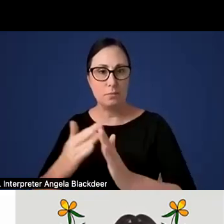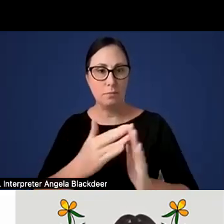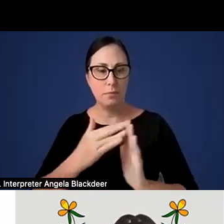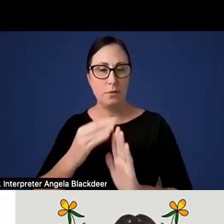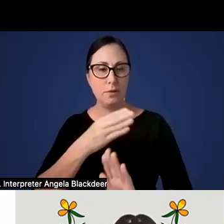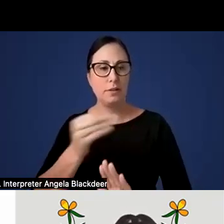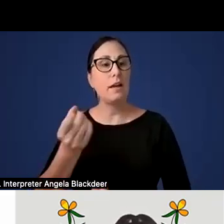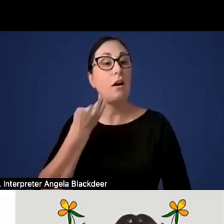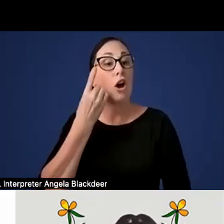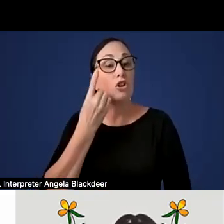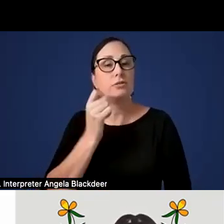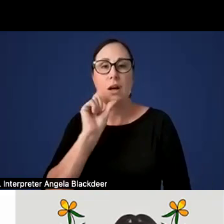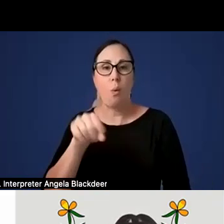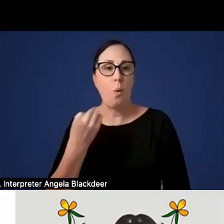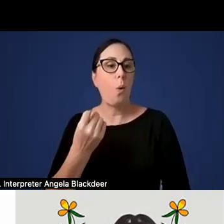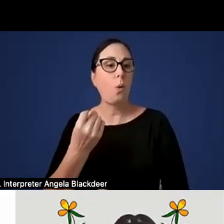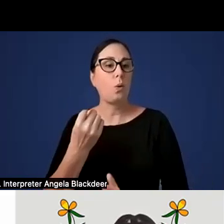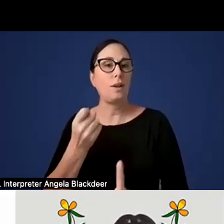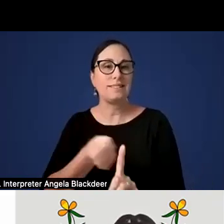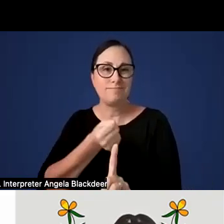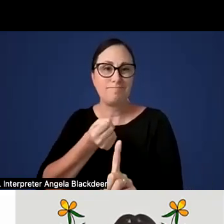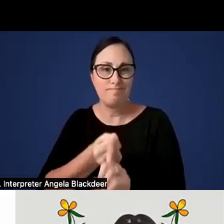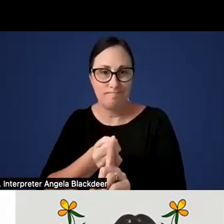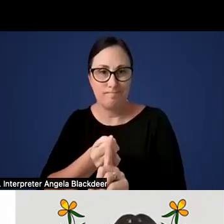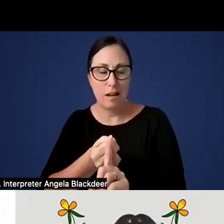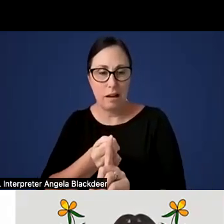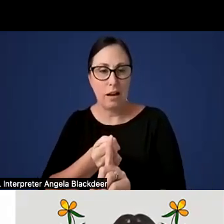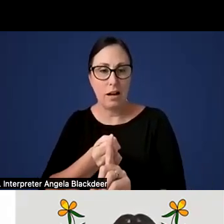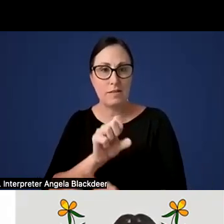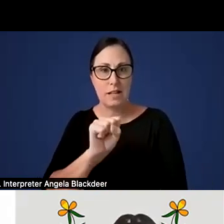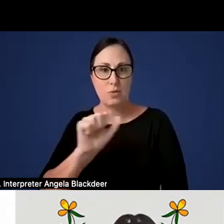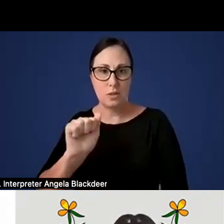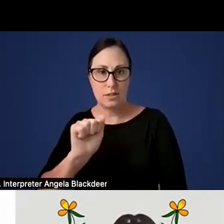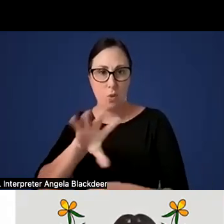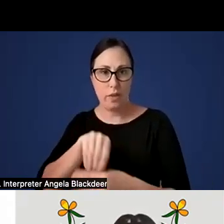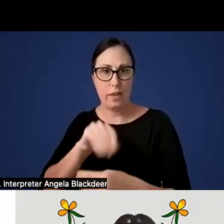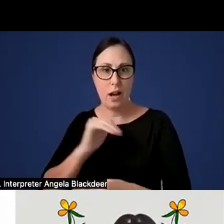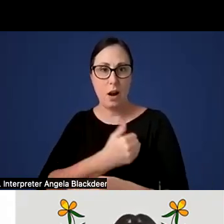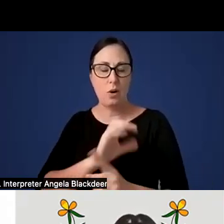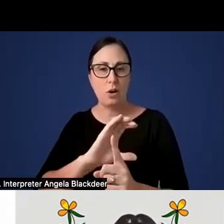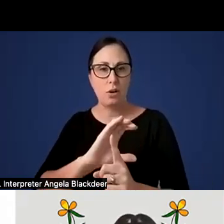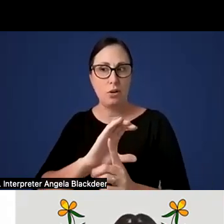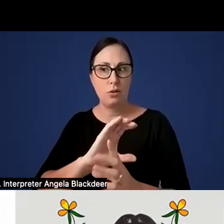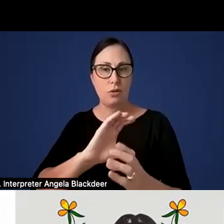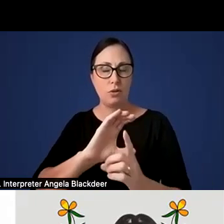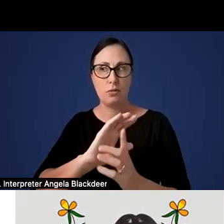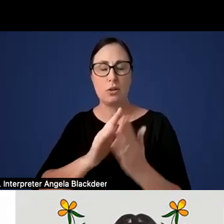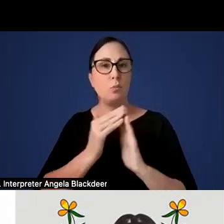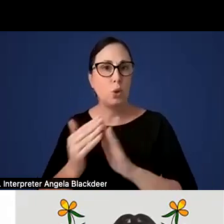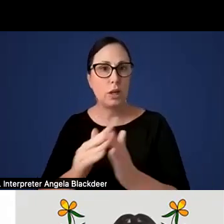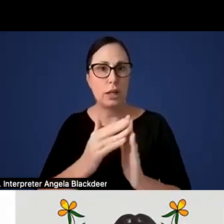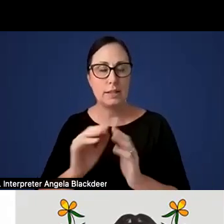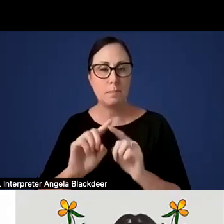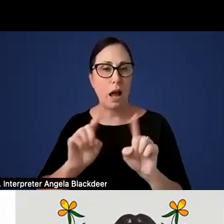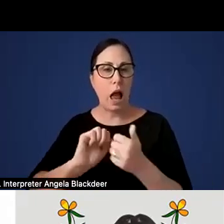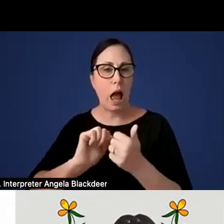not only the impact of sexual assaults in our communities, but how we can best respond, especially when it